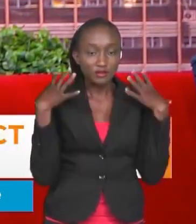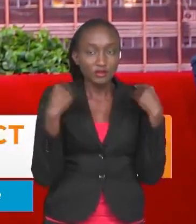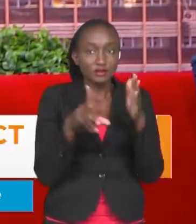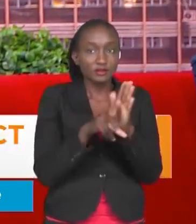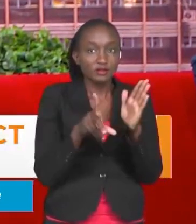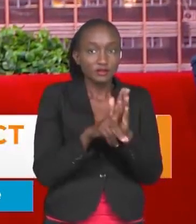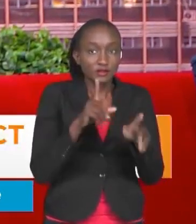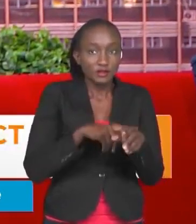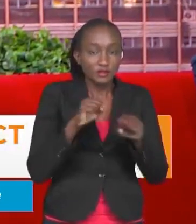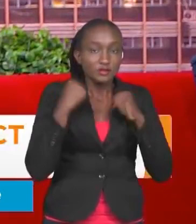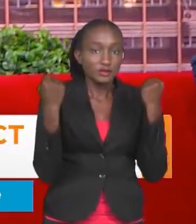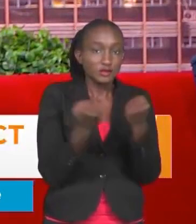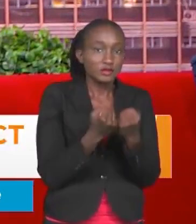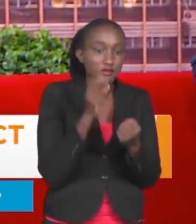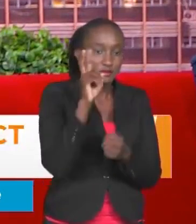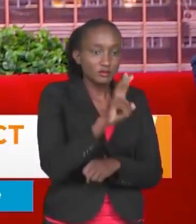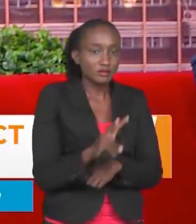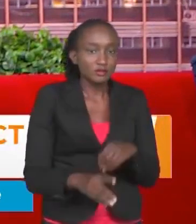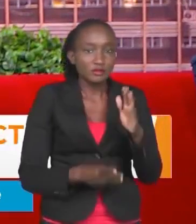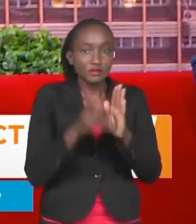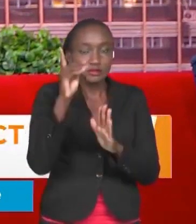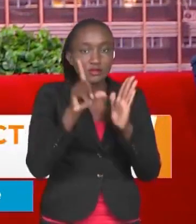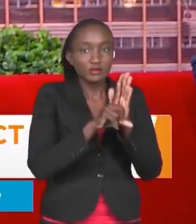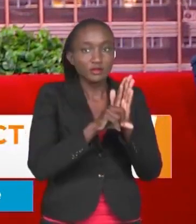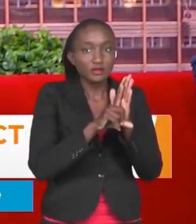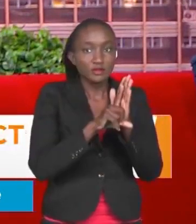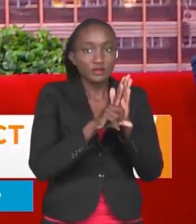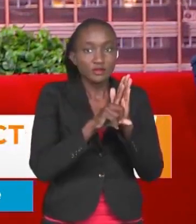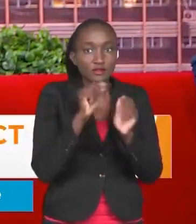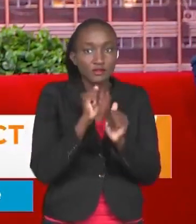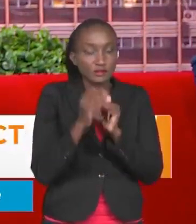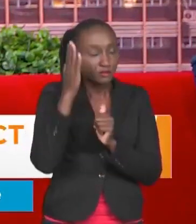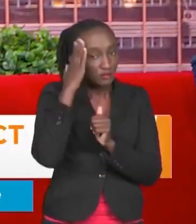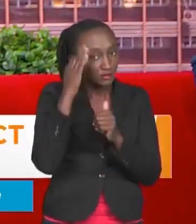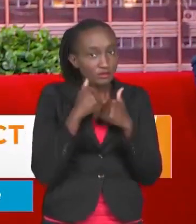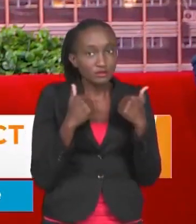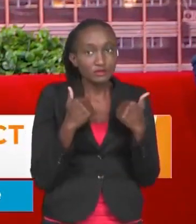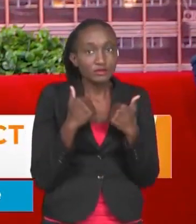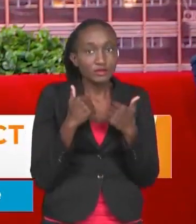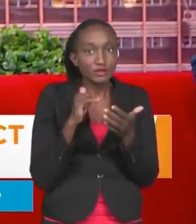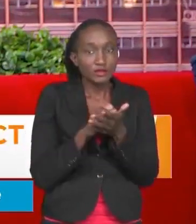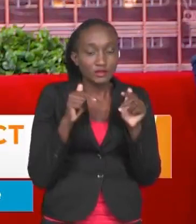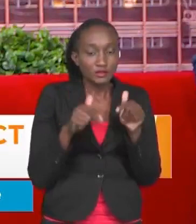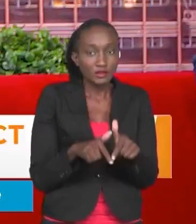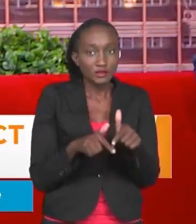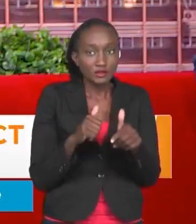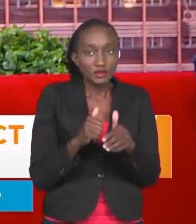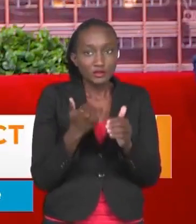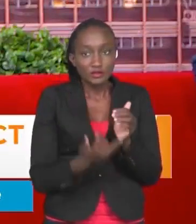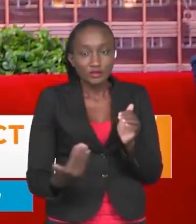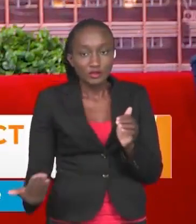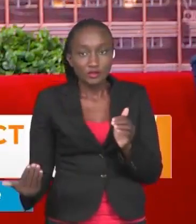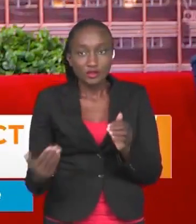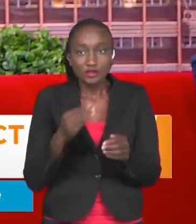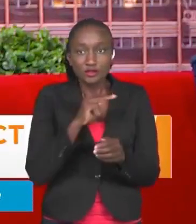as the society continues to observe the development of law, okay, it has come to the realization that nowadays children are